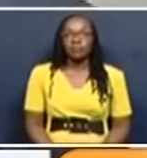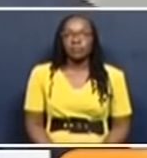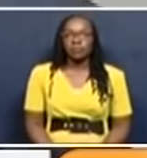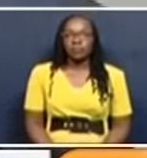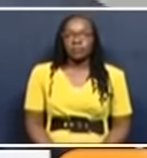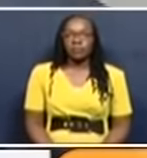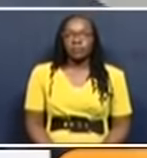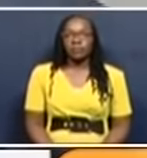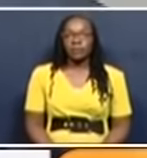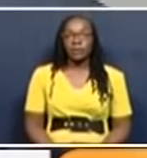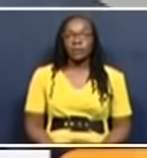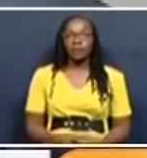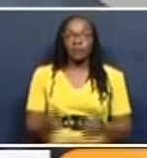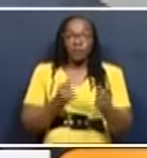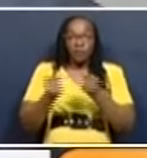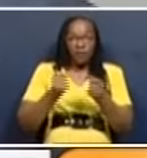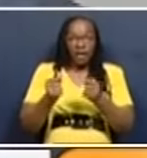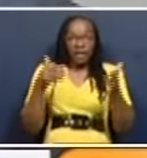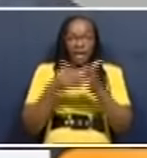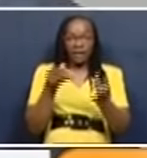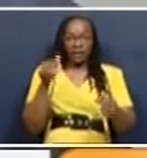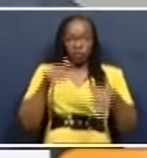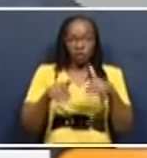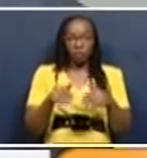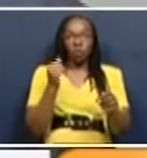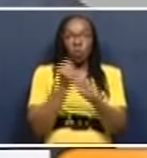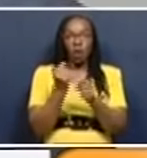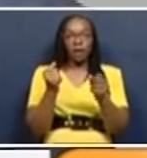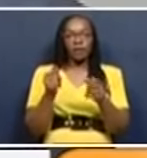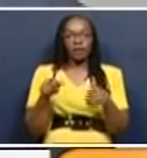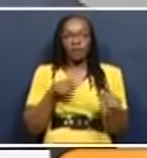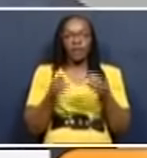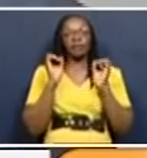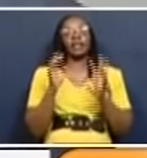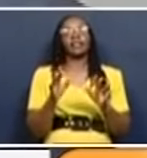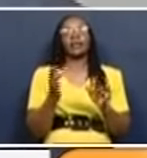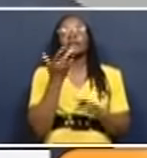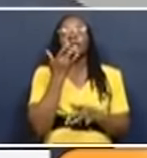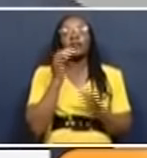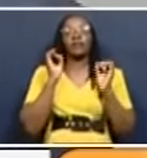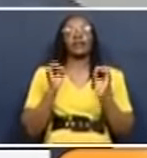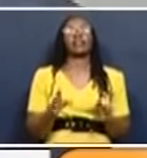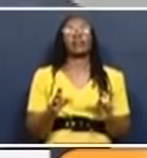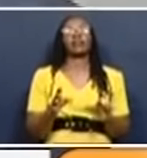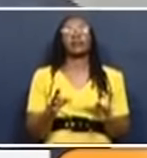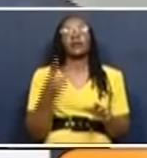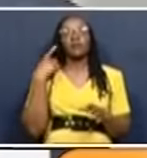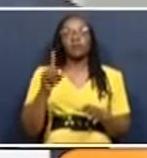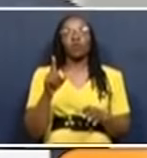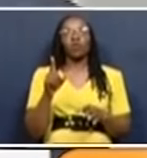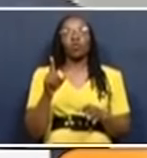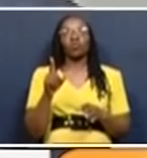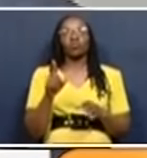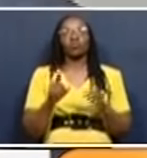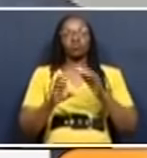The fight against corruption will be conducted without fear, favor, or ill will, for the sake of this